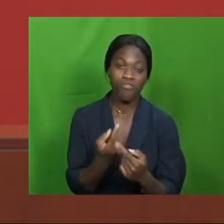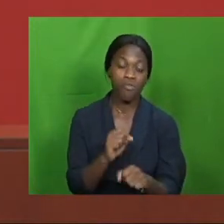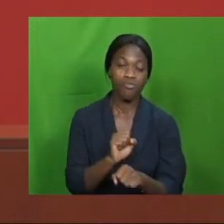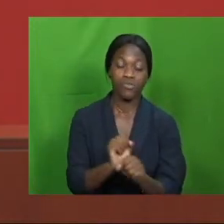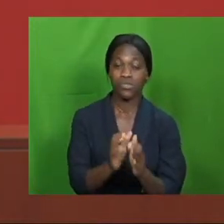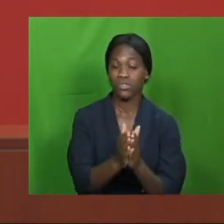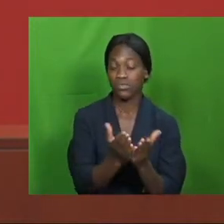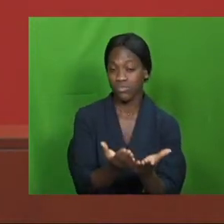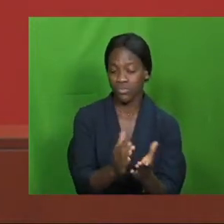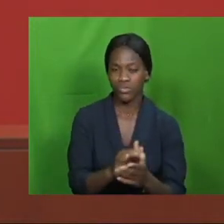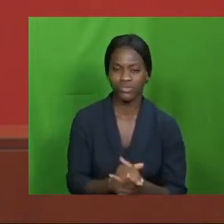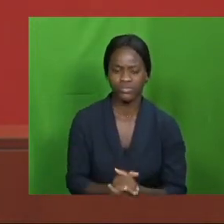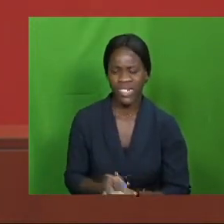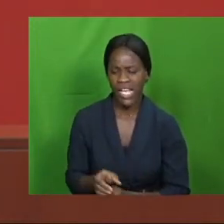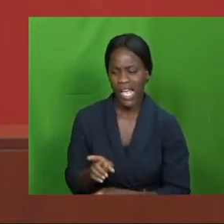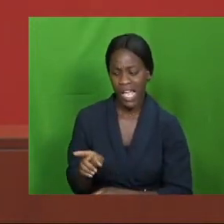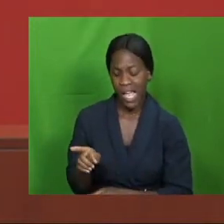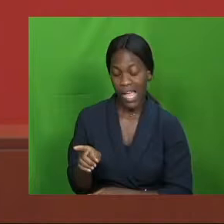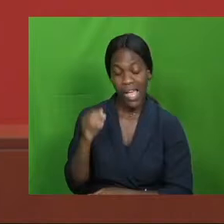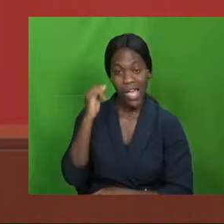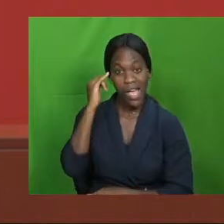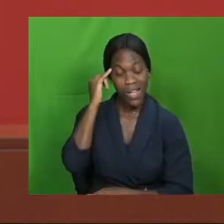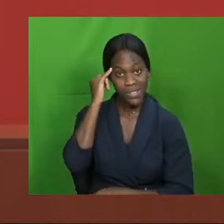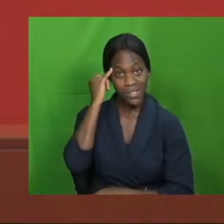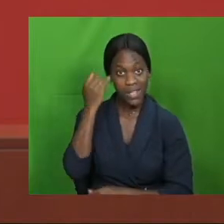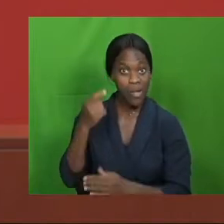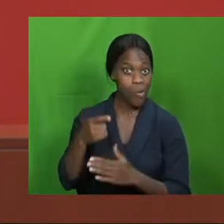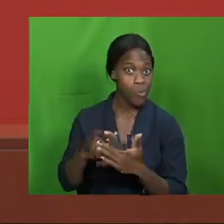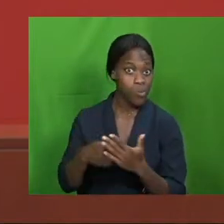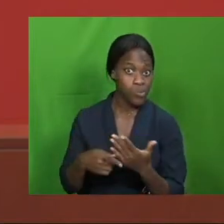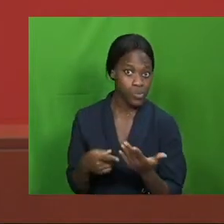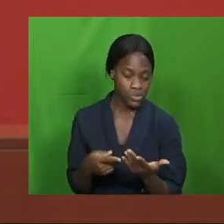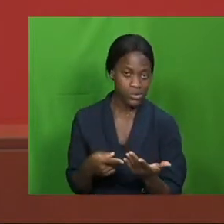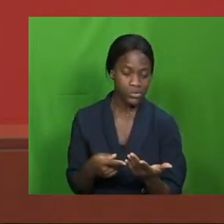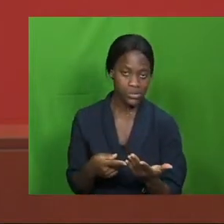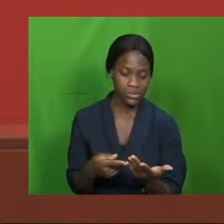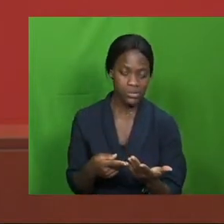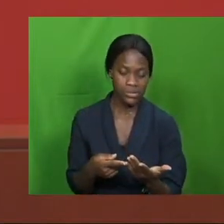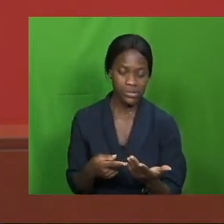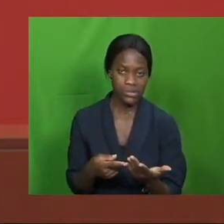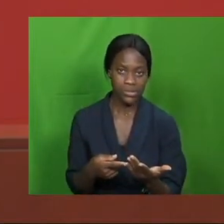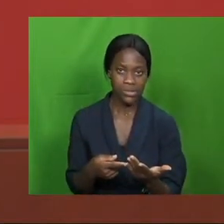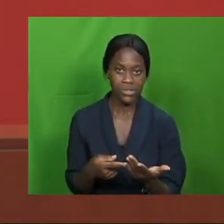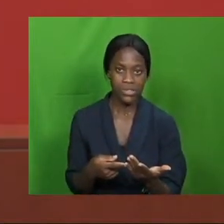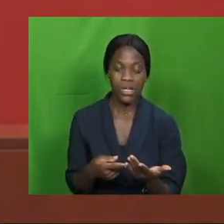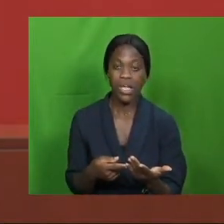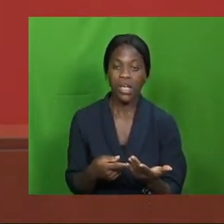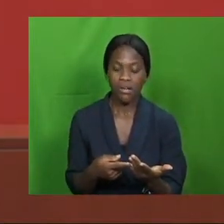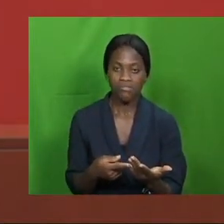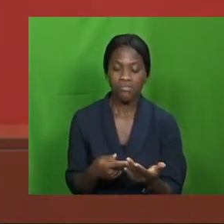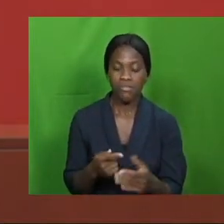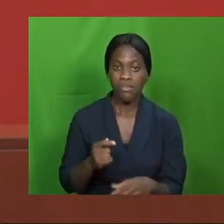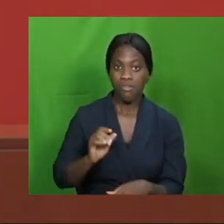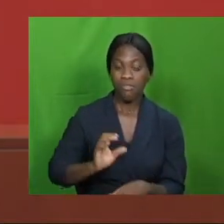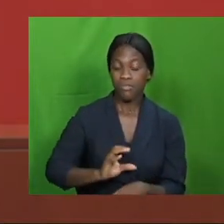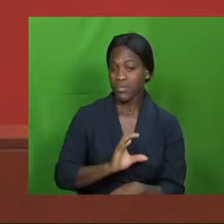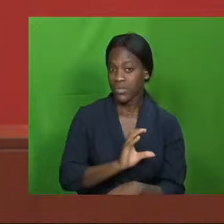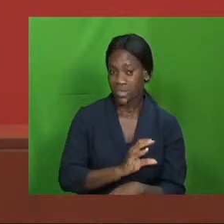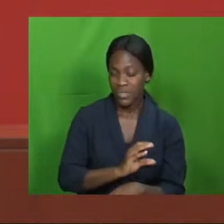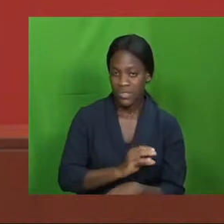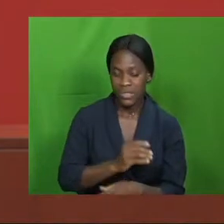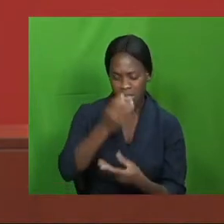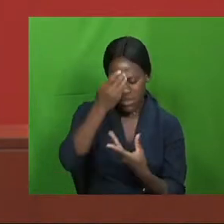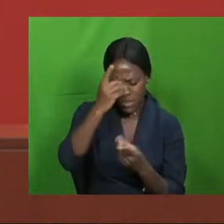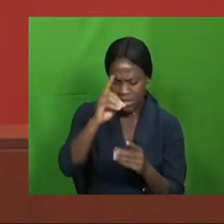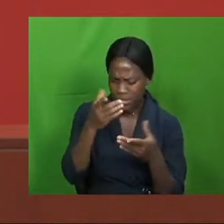His submission was that the determination of the committee was conclusive and same should